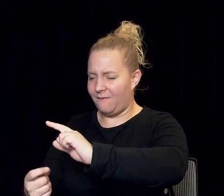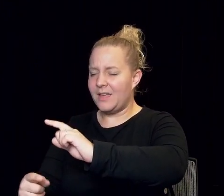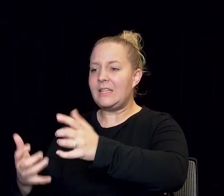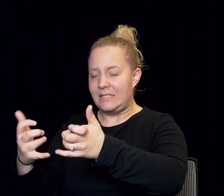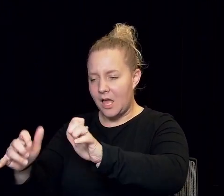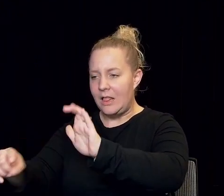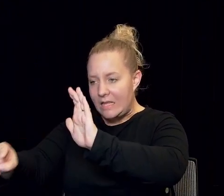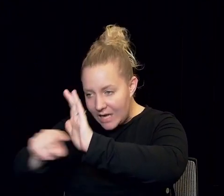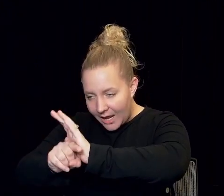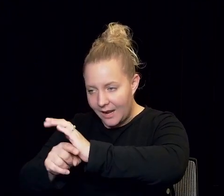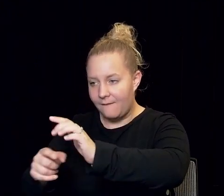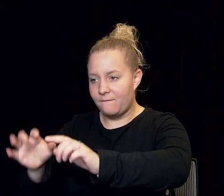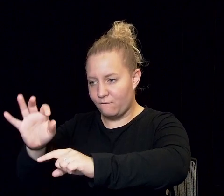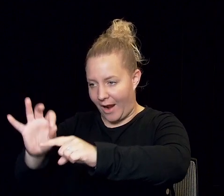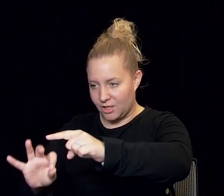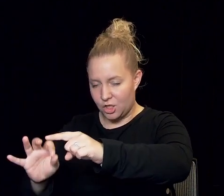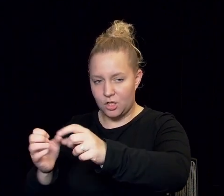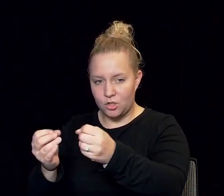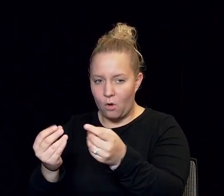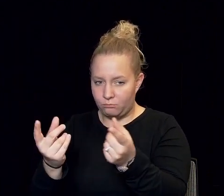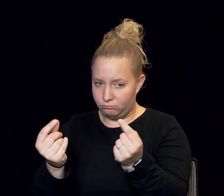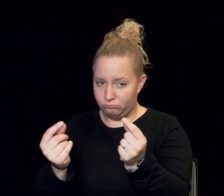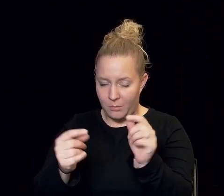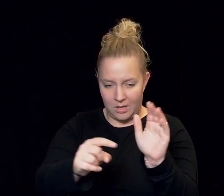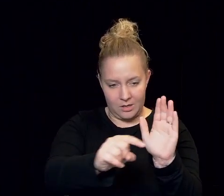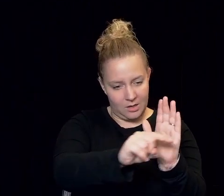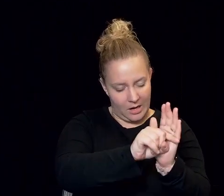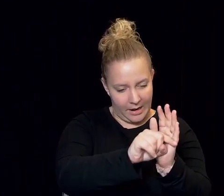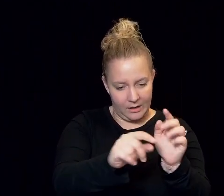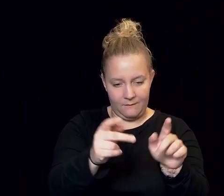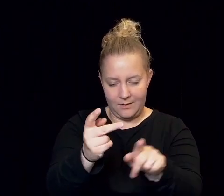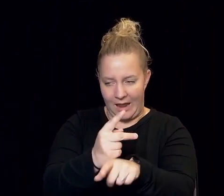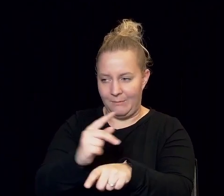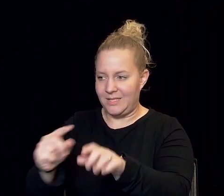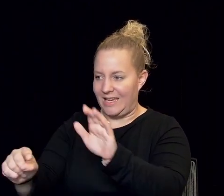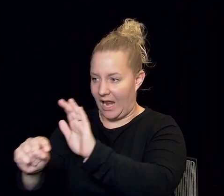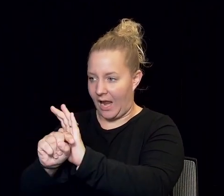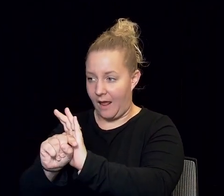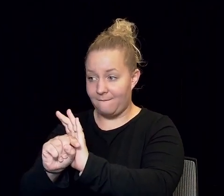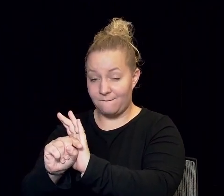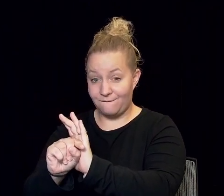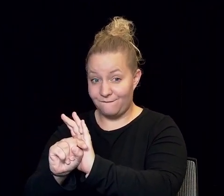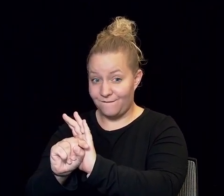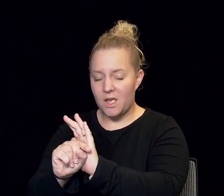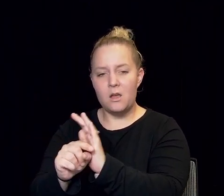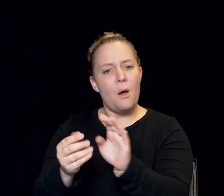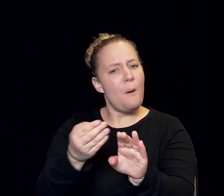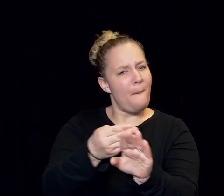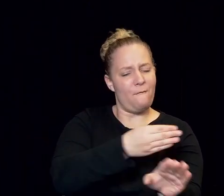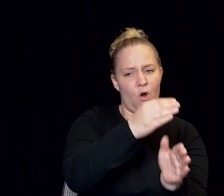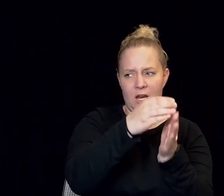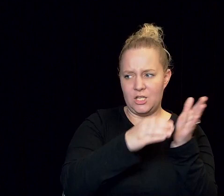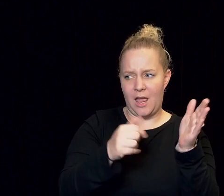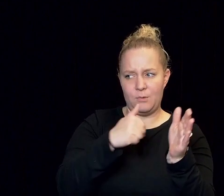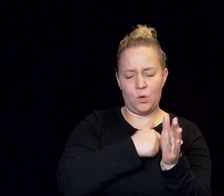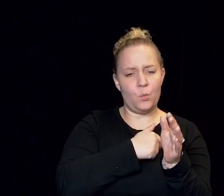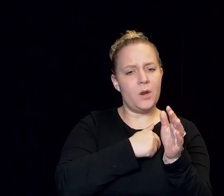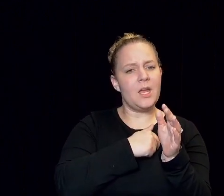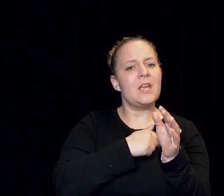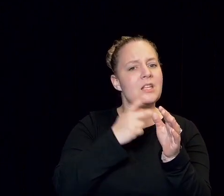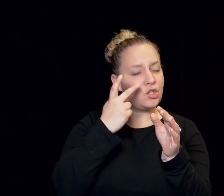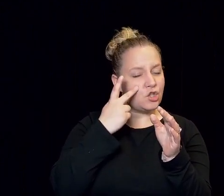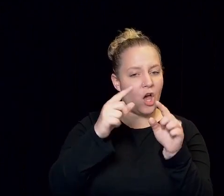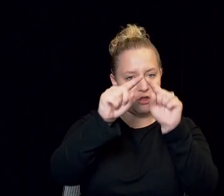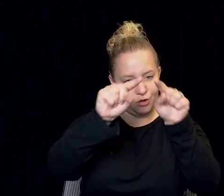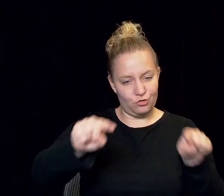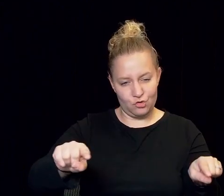fraction. So all we're doing there is taking a negative times a negative. So last chapter we looked at our triangle. If you cover